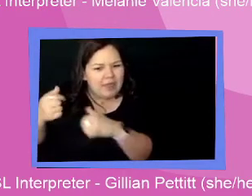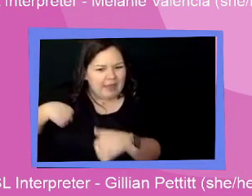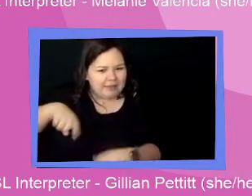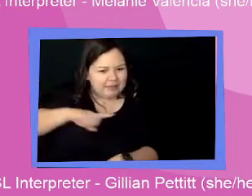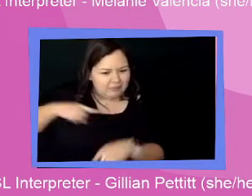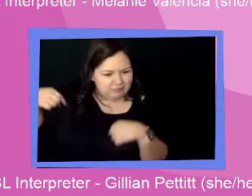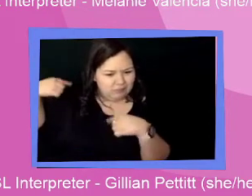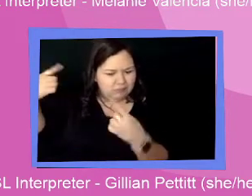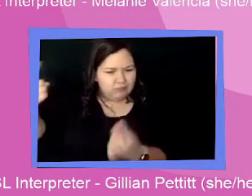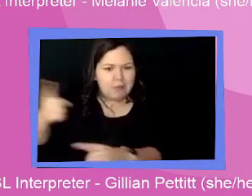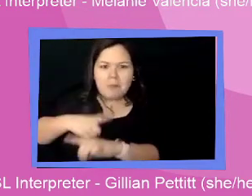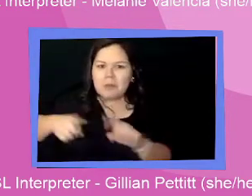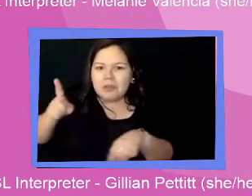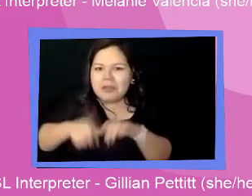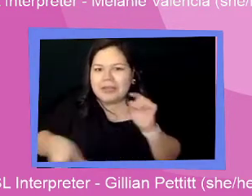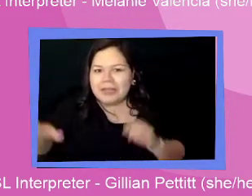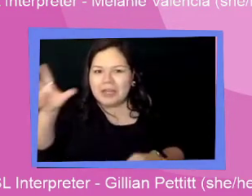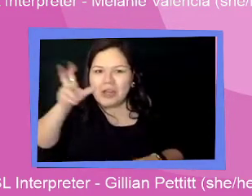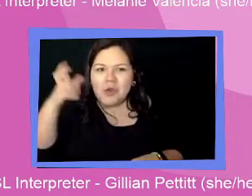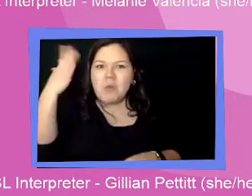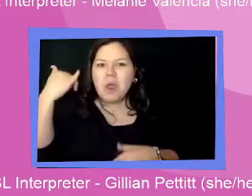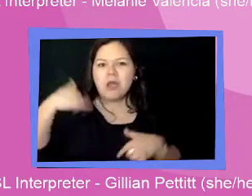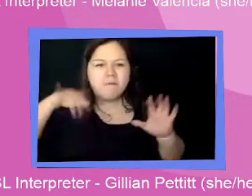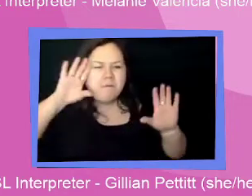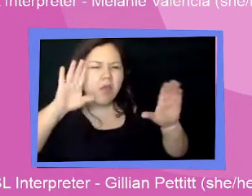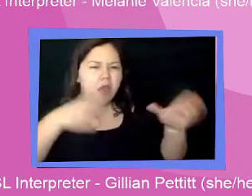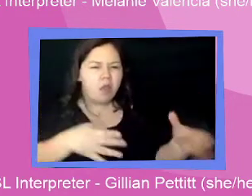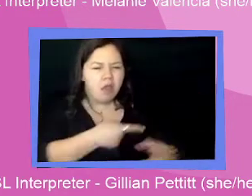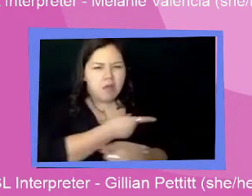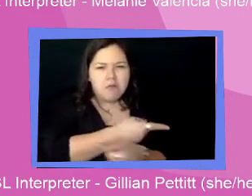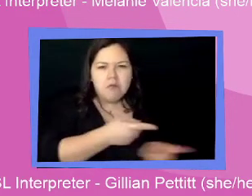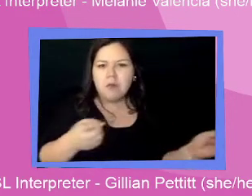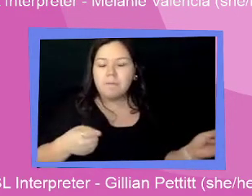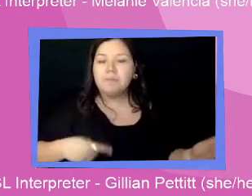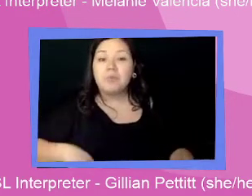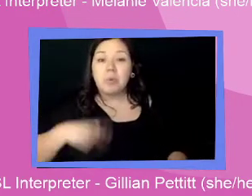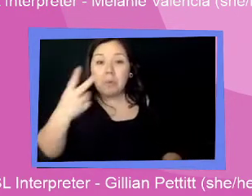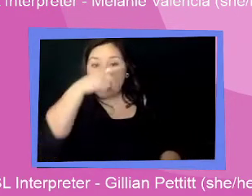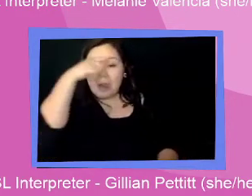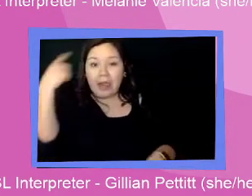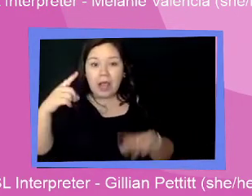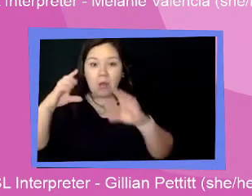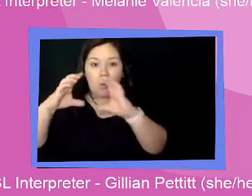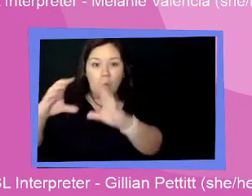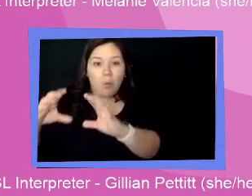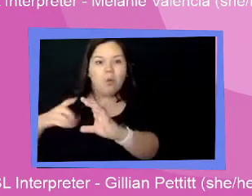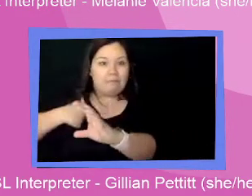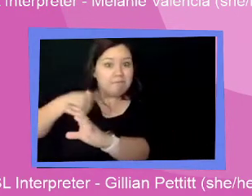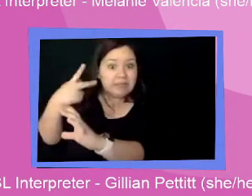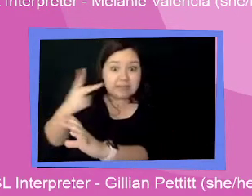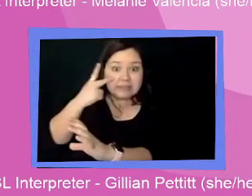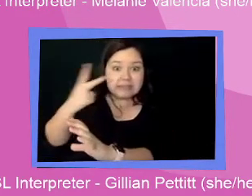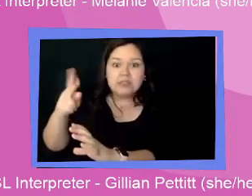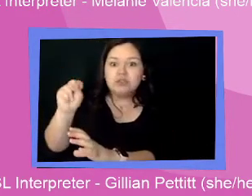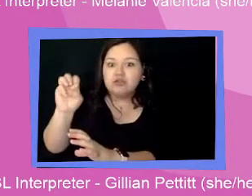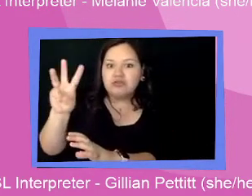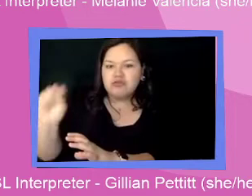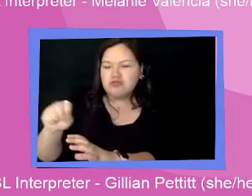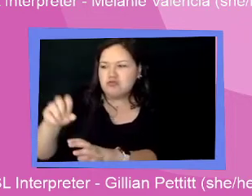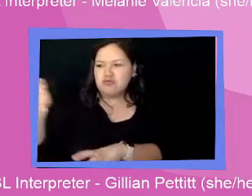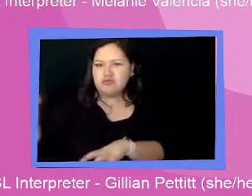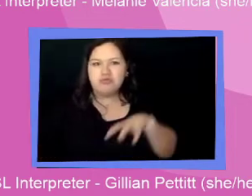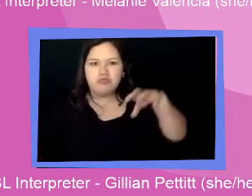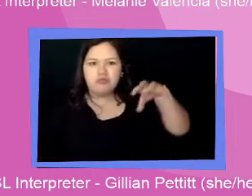it because we're deaf to its song. Two black holes, I've seen it on the news, and on the opposite ends